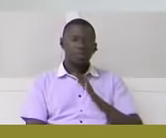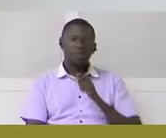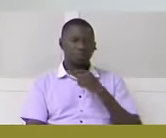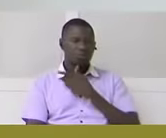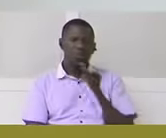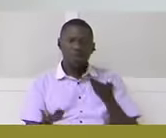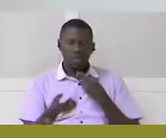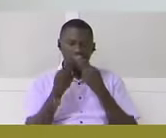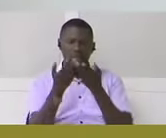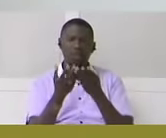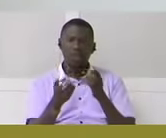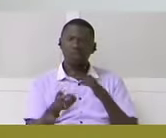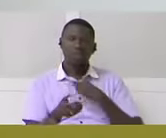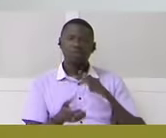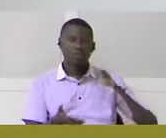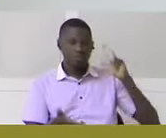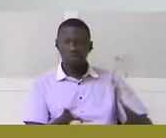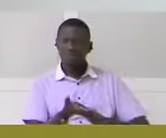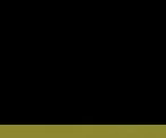were in a move.